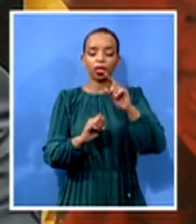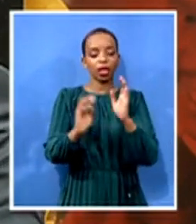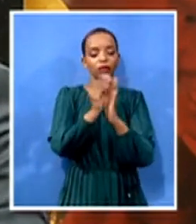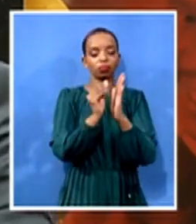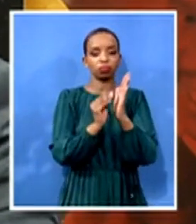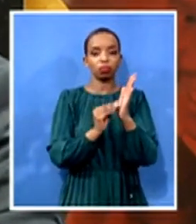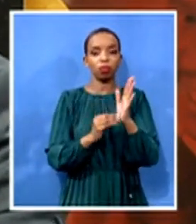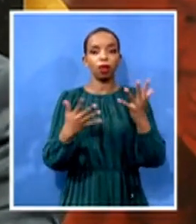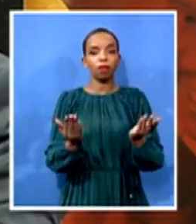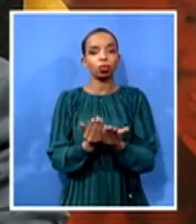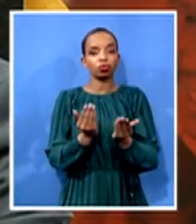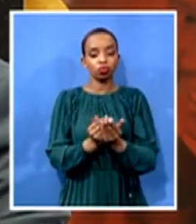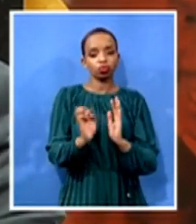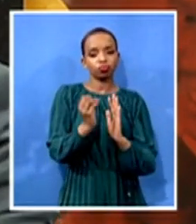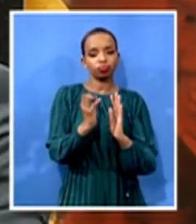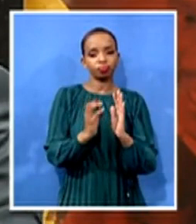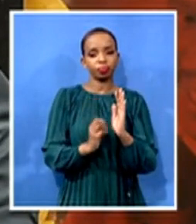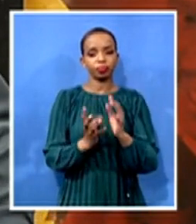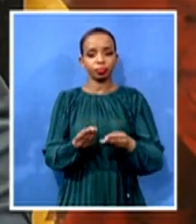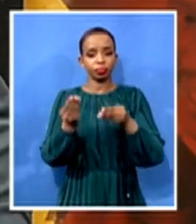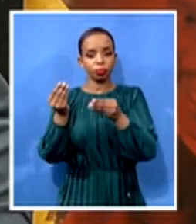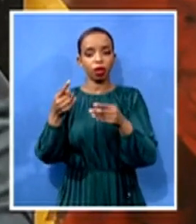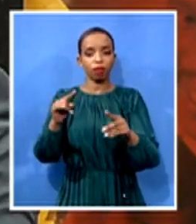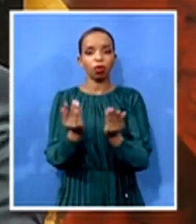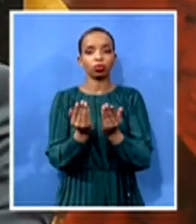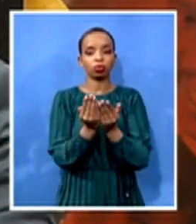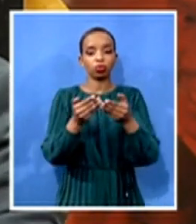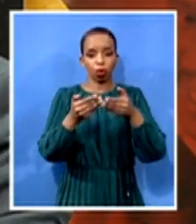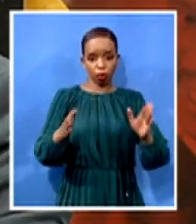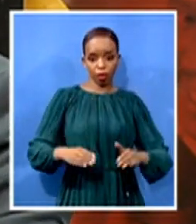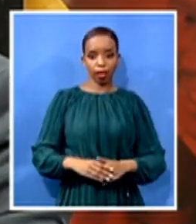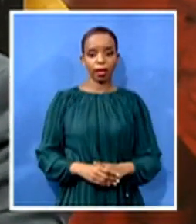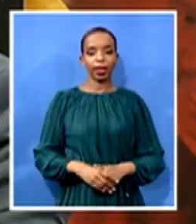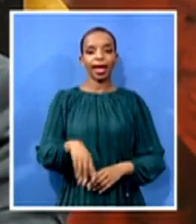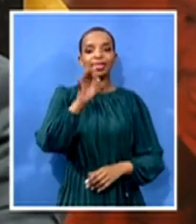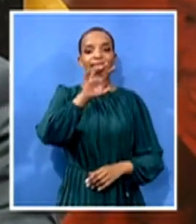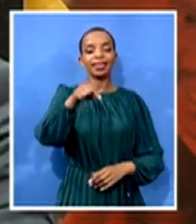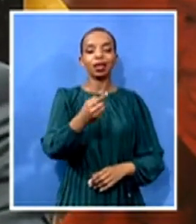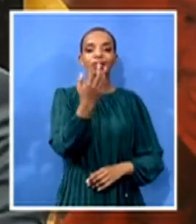of the schools, and 3,085 out of